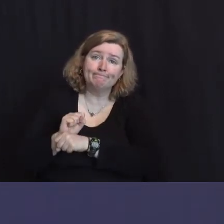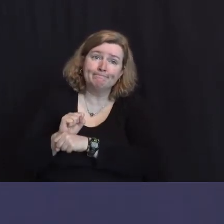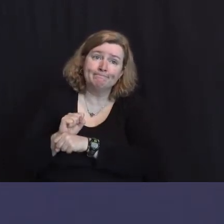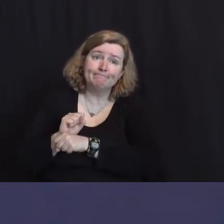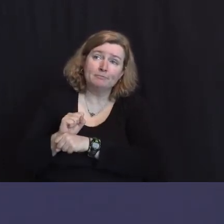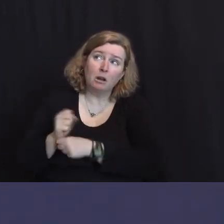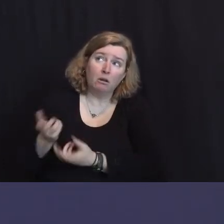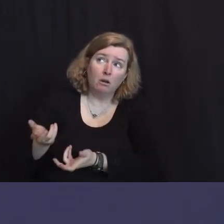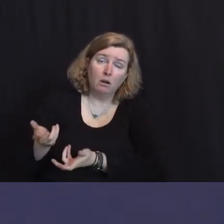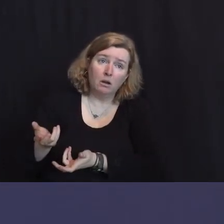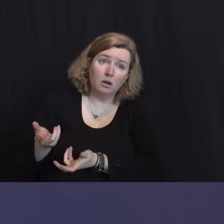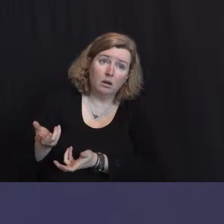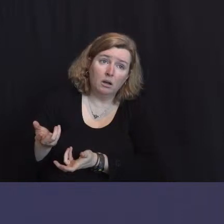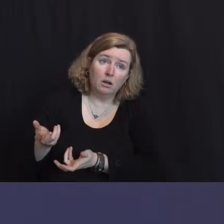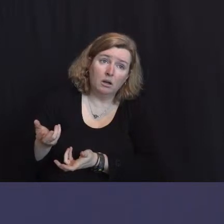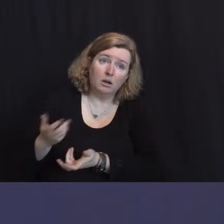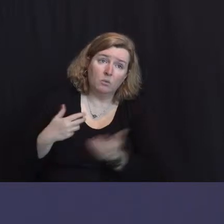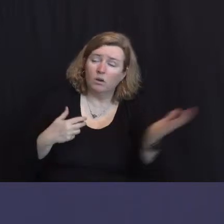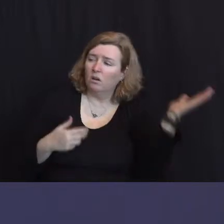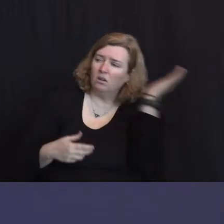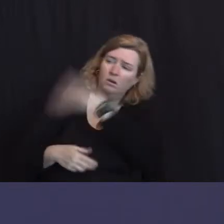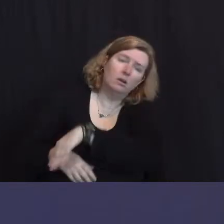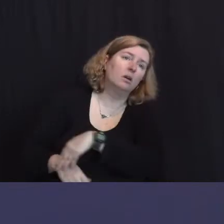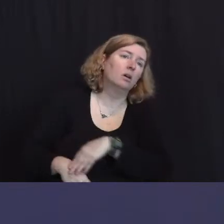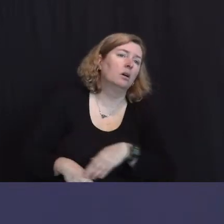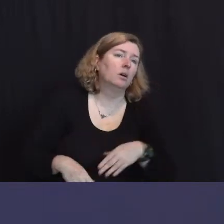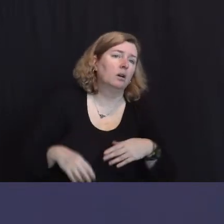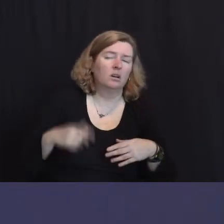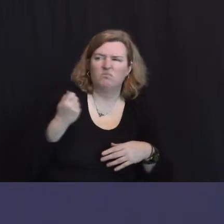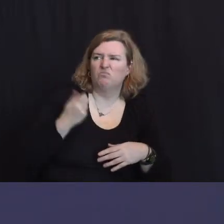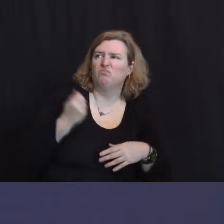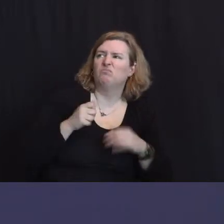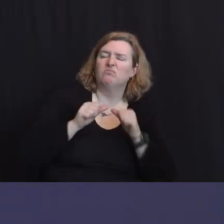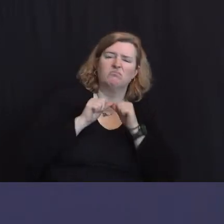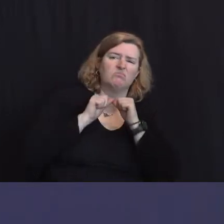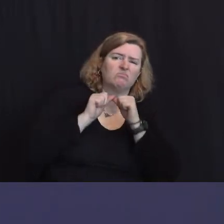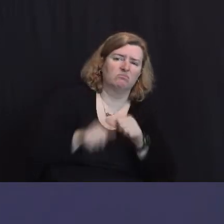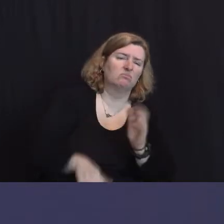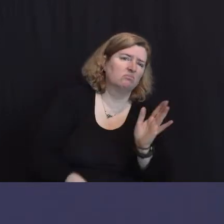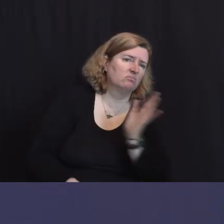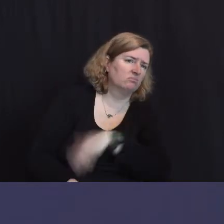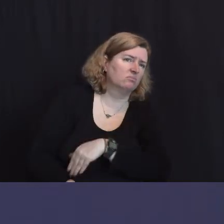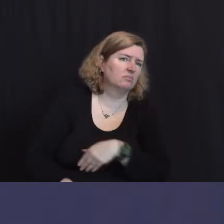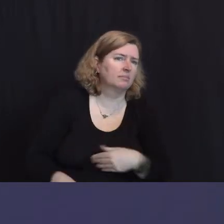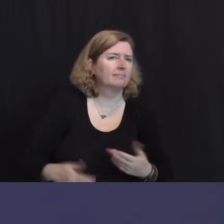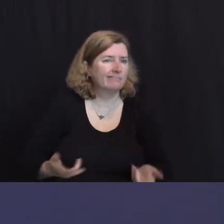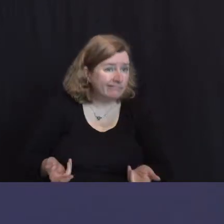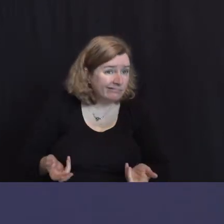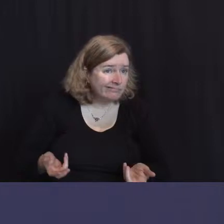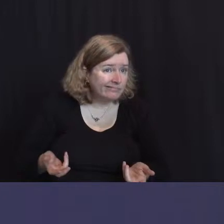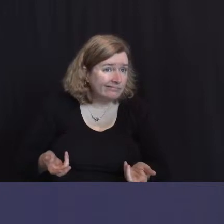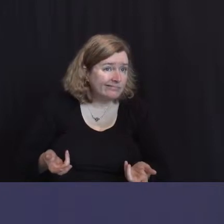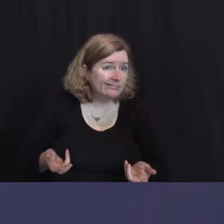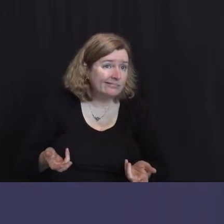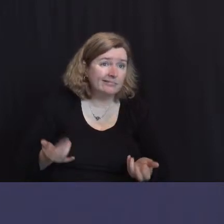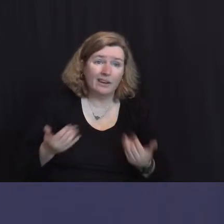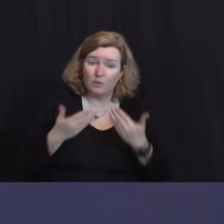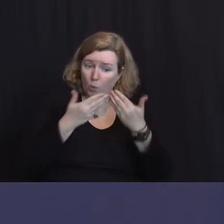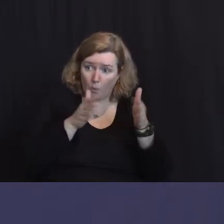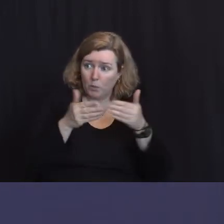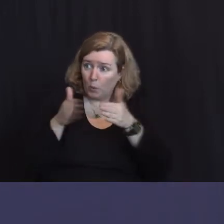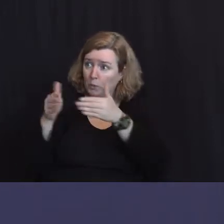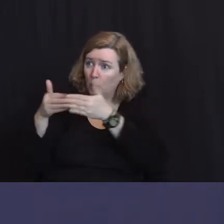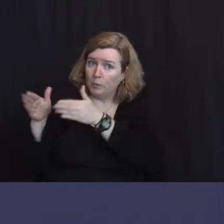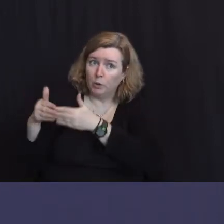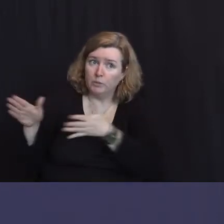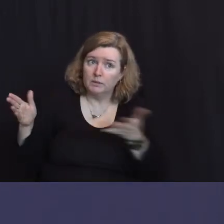they're not really trying to find work, if we can be honest here. With the expanded state reopening fast approaching,